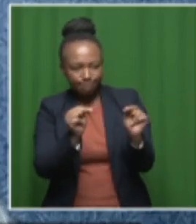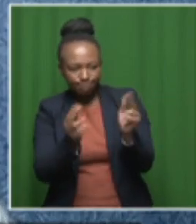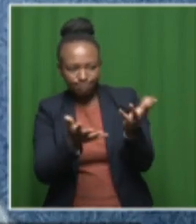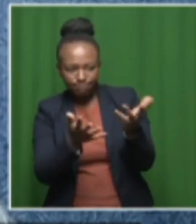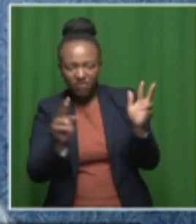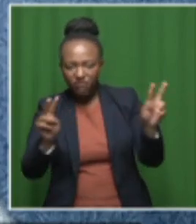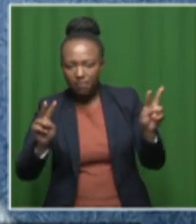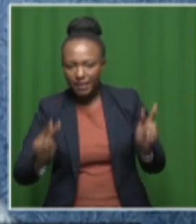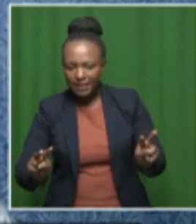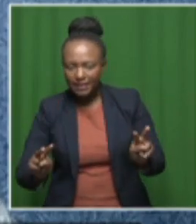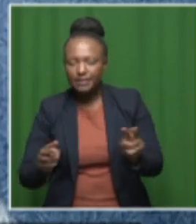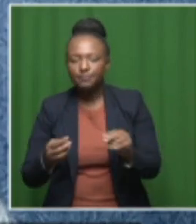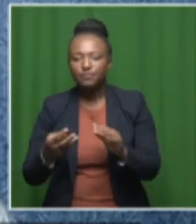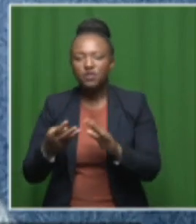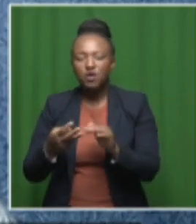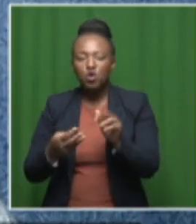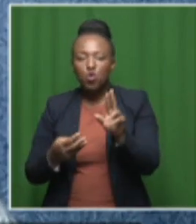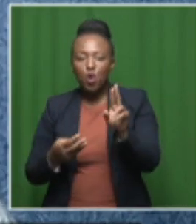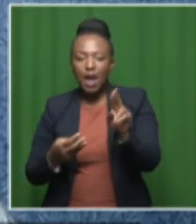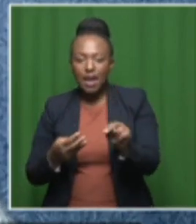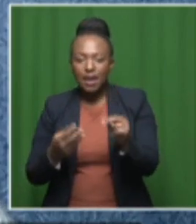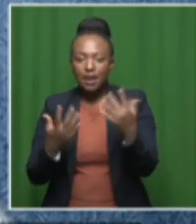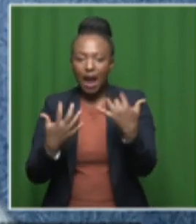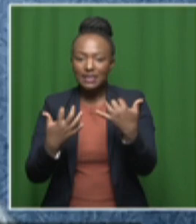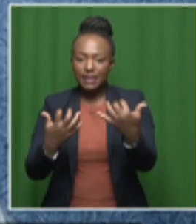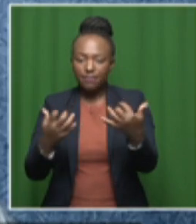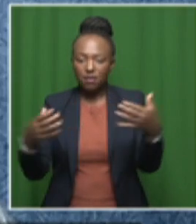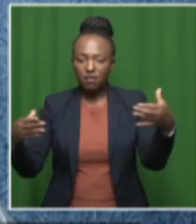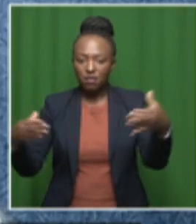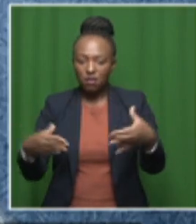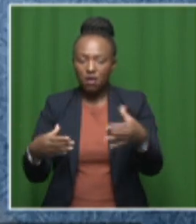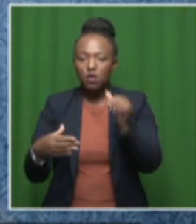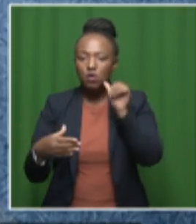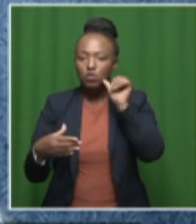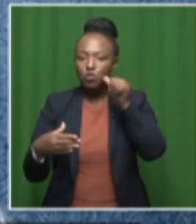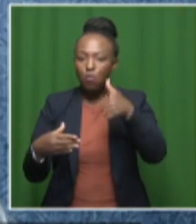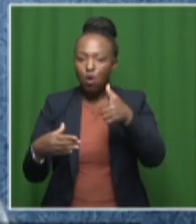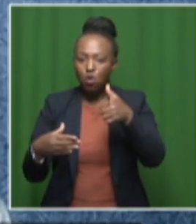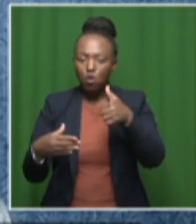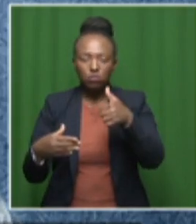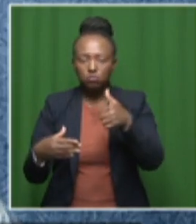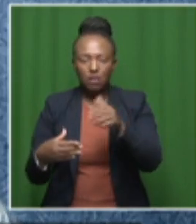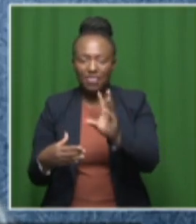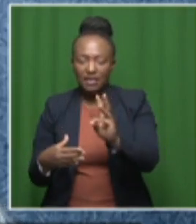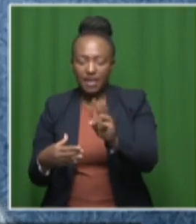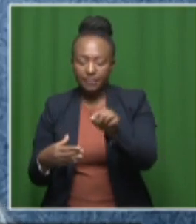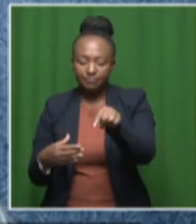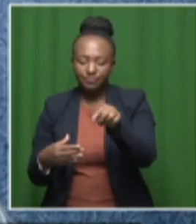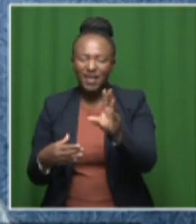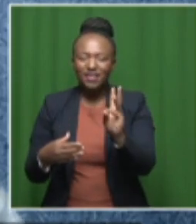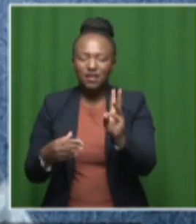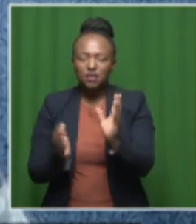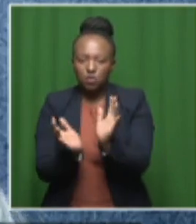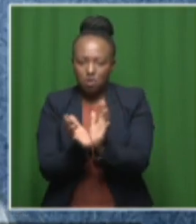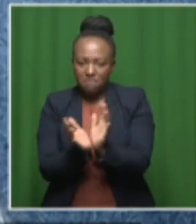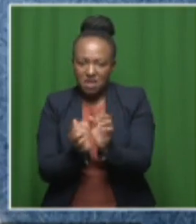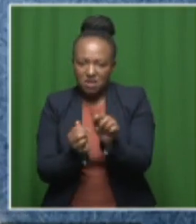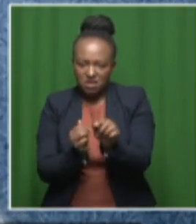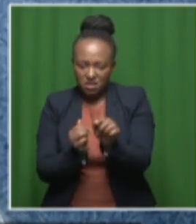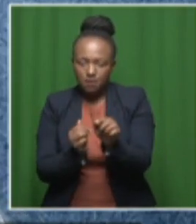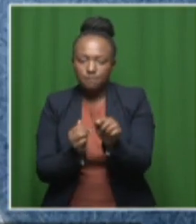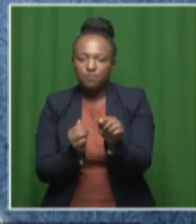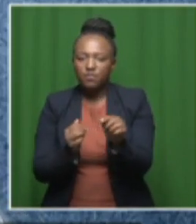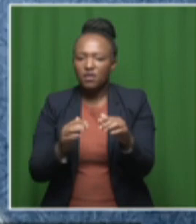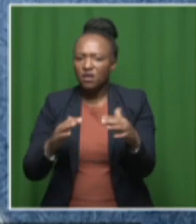matter. The UN General Assembly will be meeting on this tomorrow, or actually on Thursday this week. So with the question about